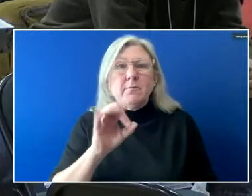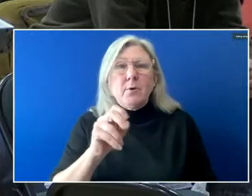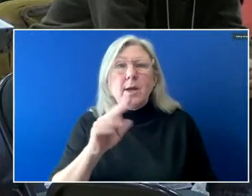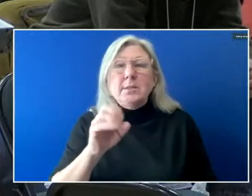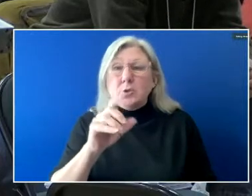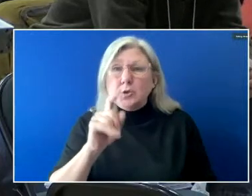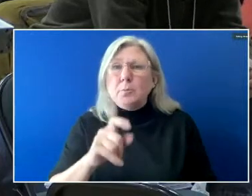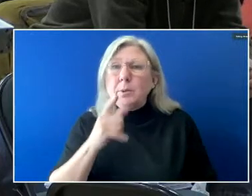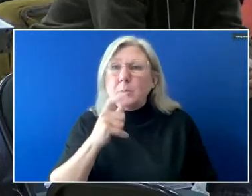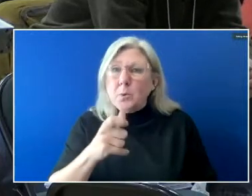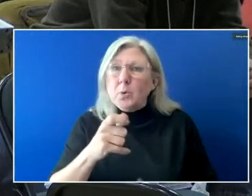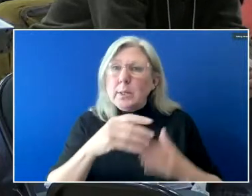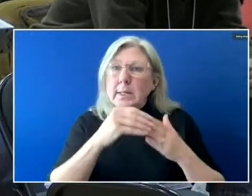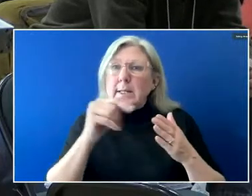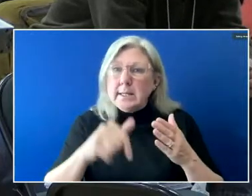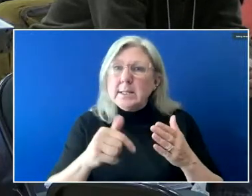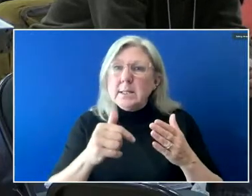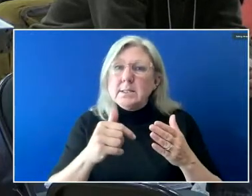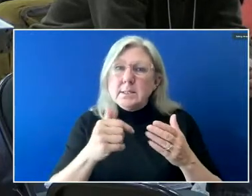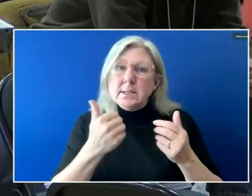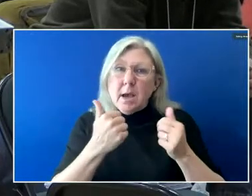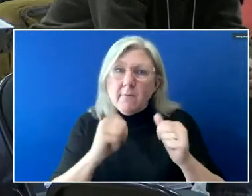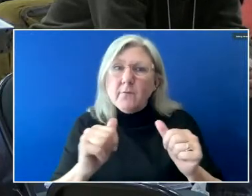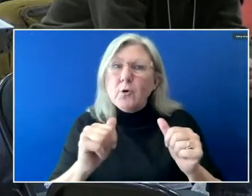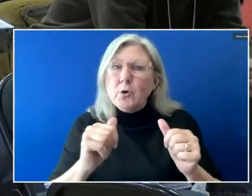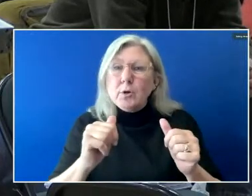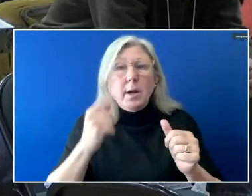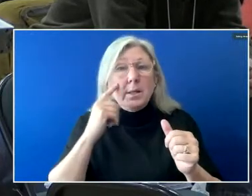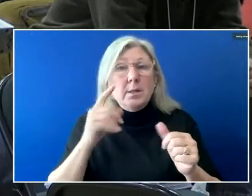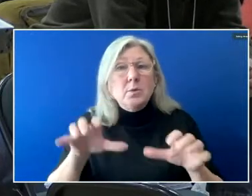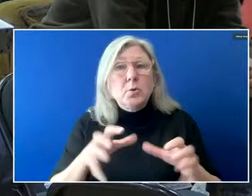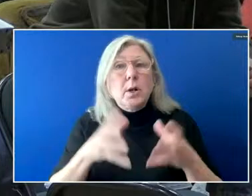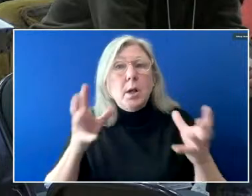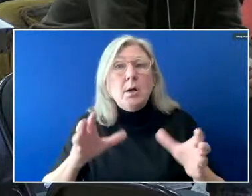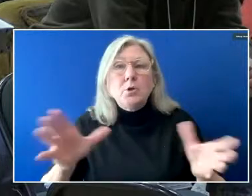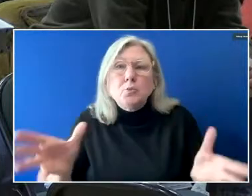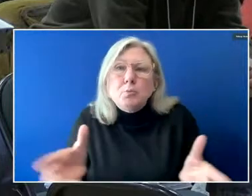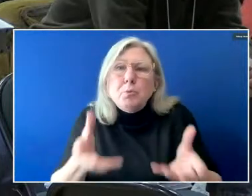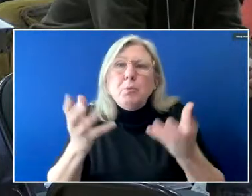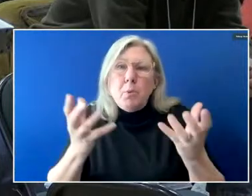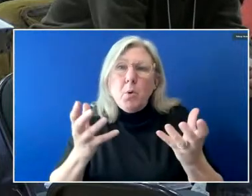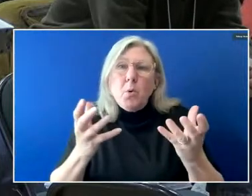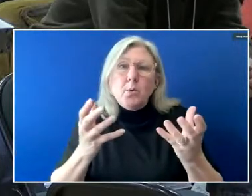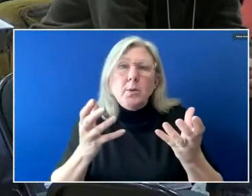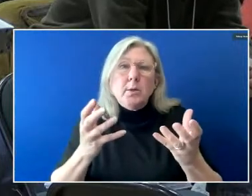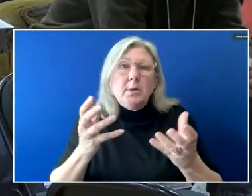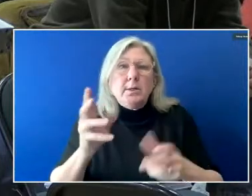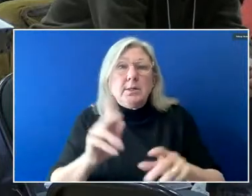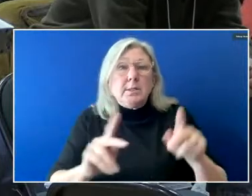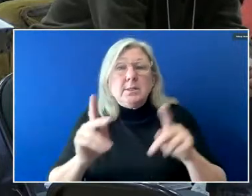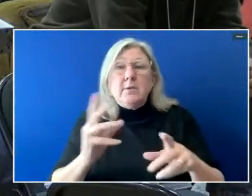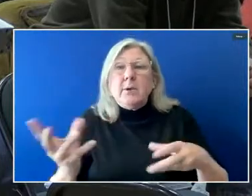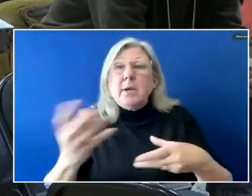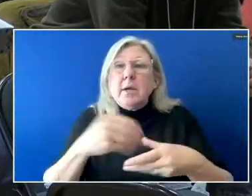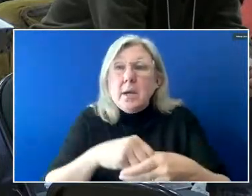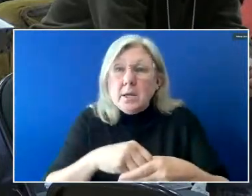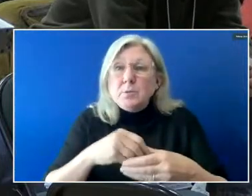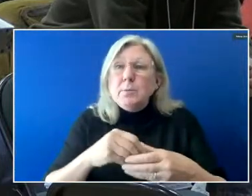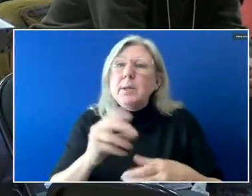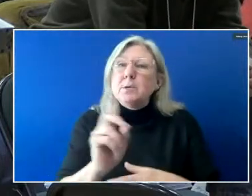I think it could do a lot for promoting Civic engagement in democracy especially as we have more and more voters coming thank